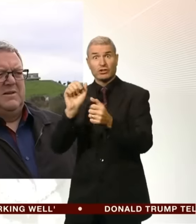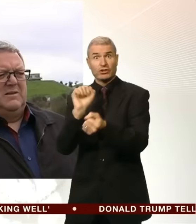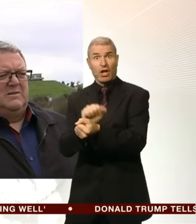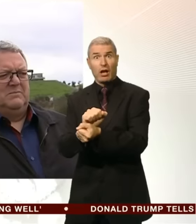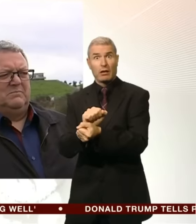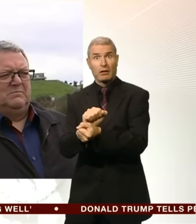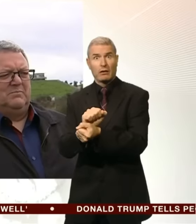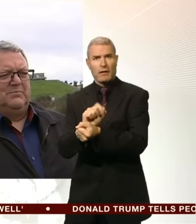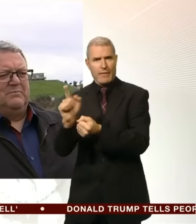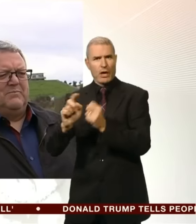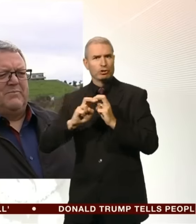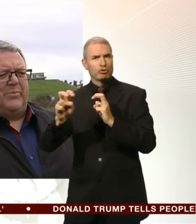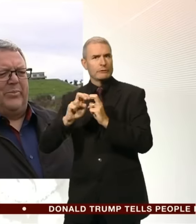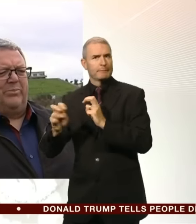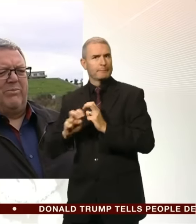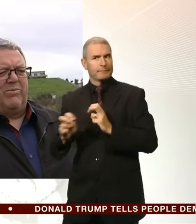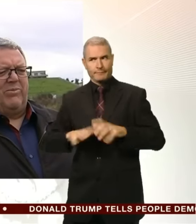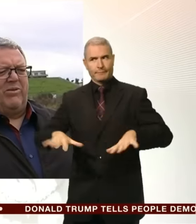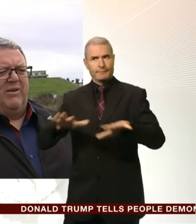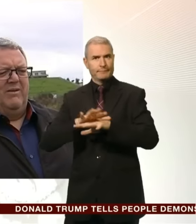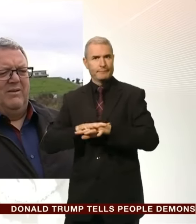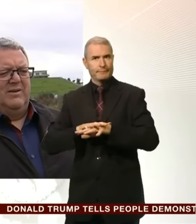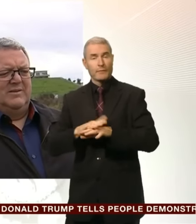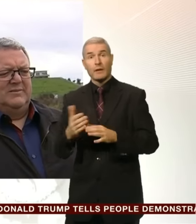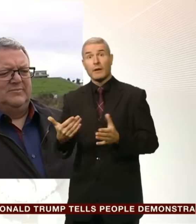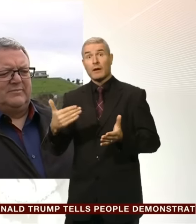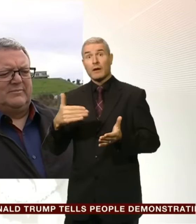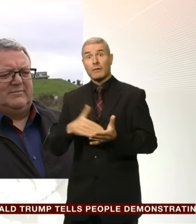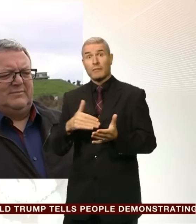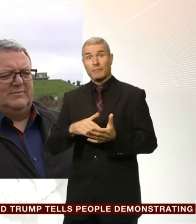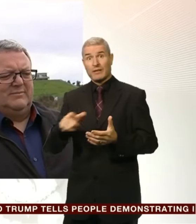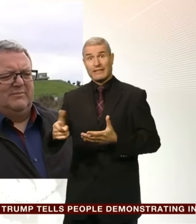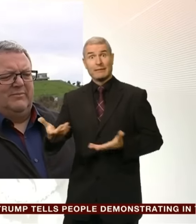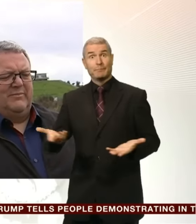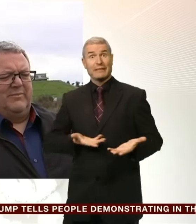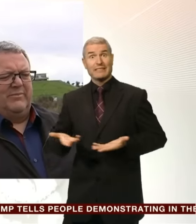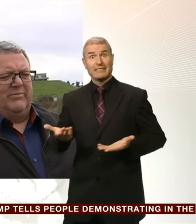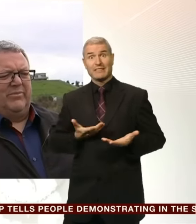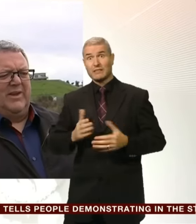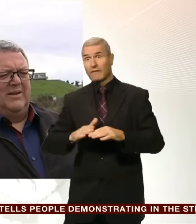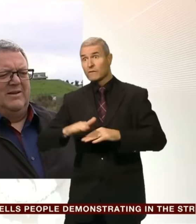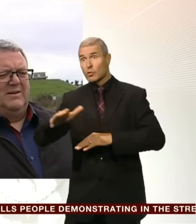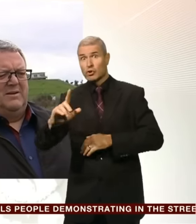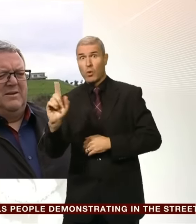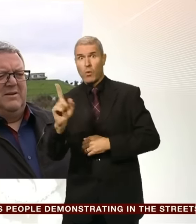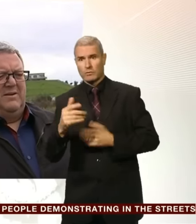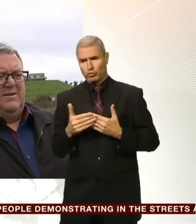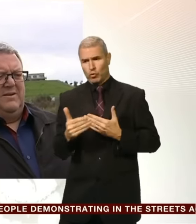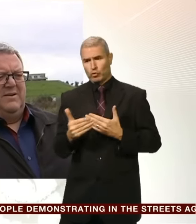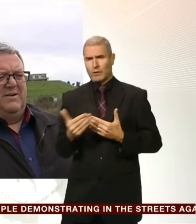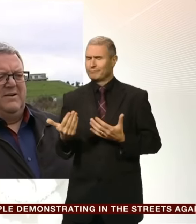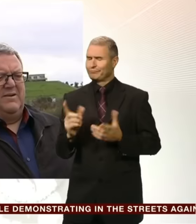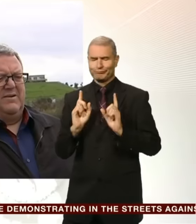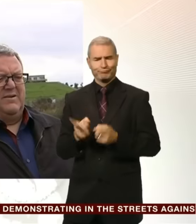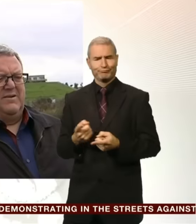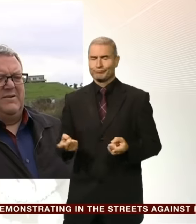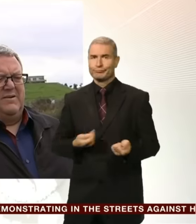so we'll have to think about that. There's also the longevity of the businesses here that in the short term aren't going to get a lot of